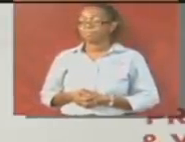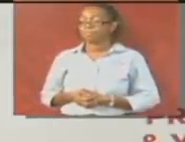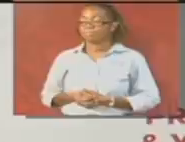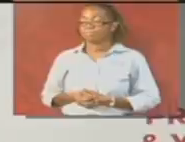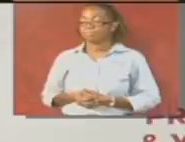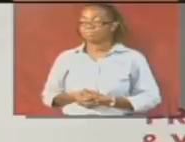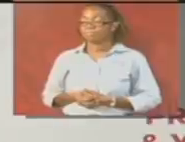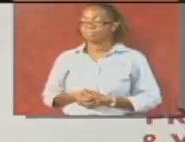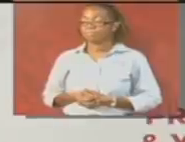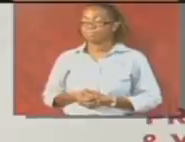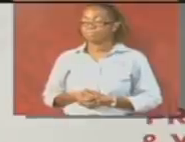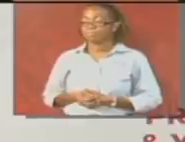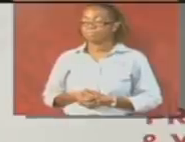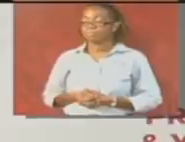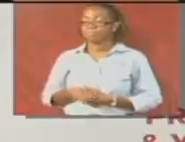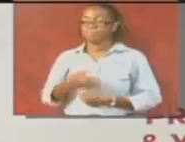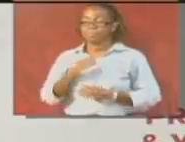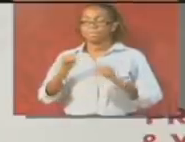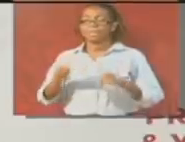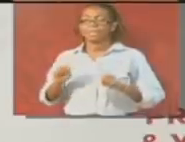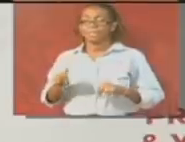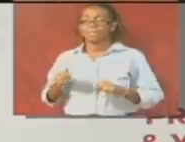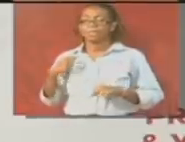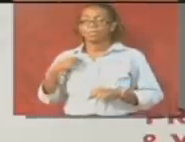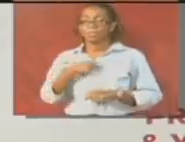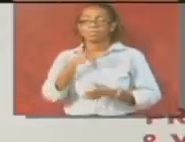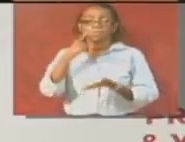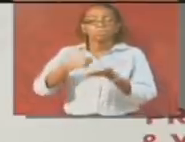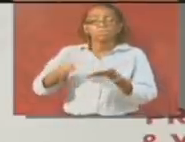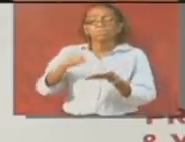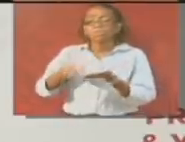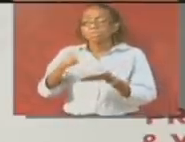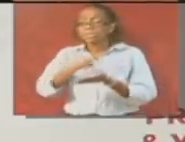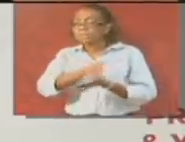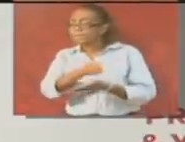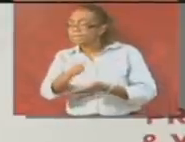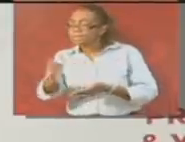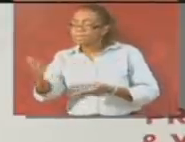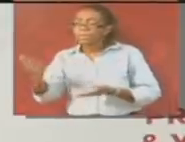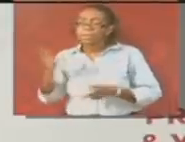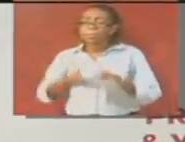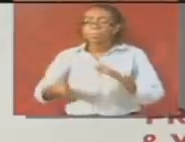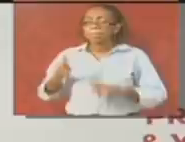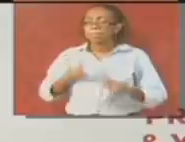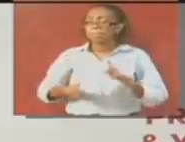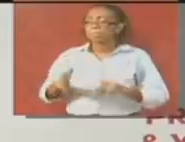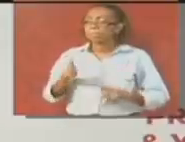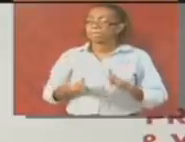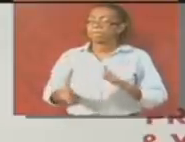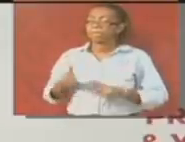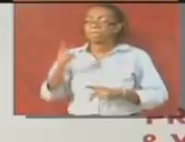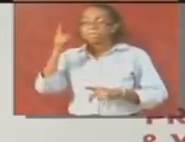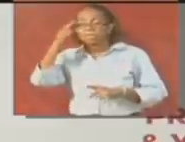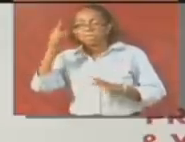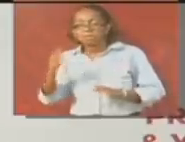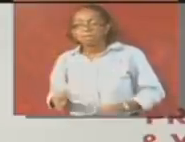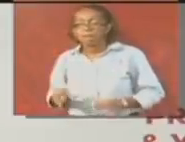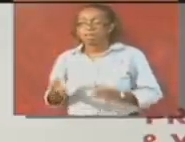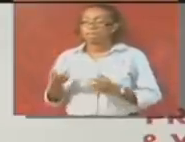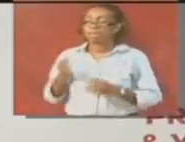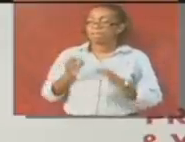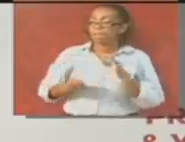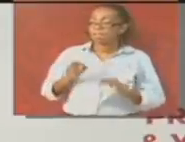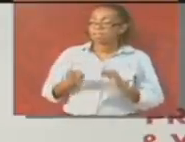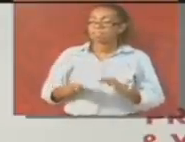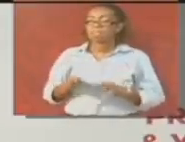identify whether any variants of concern were in circulation. But that is still a relatively small proportion of